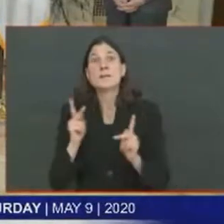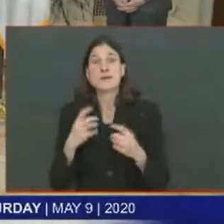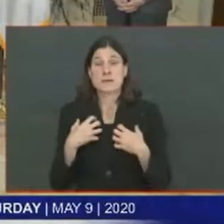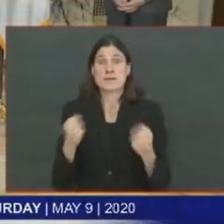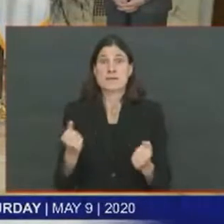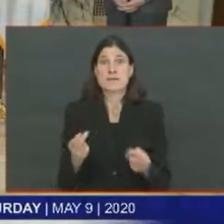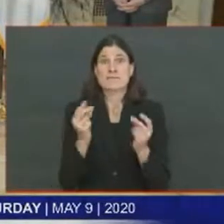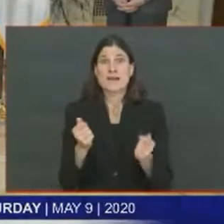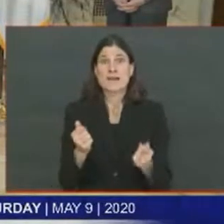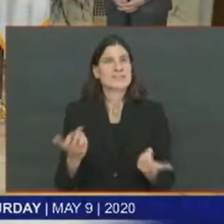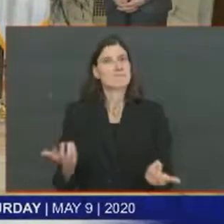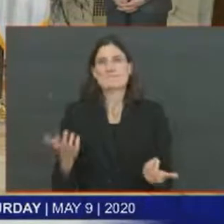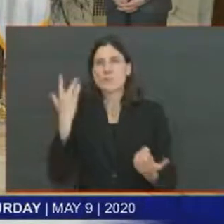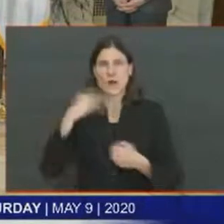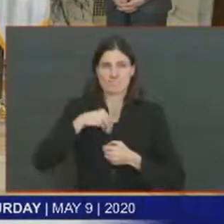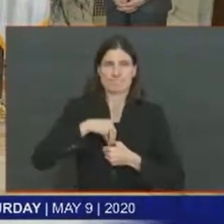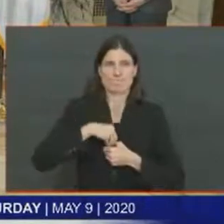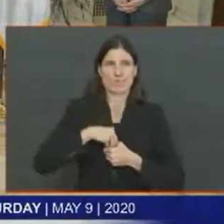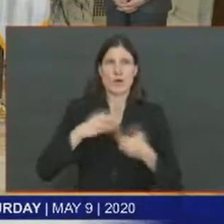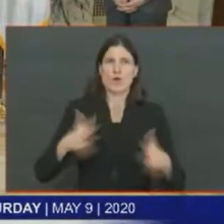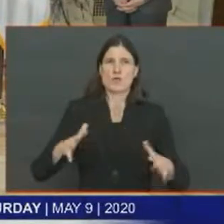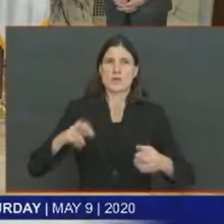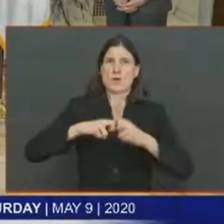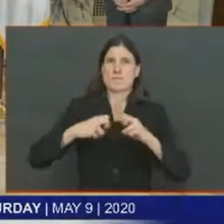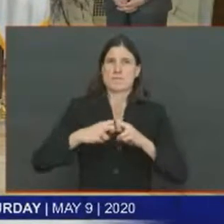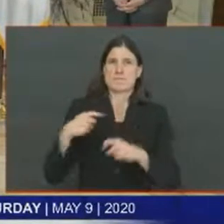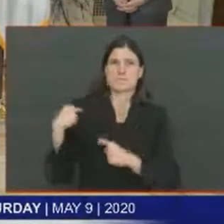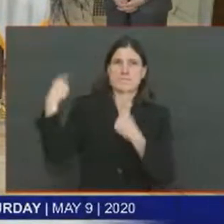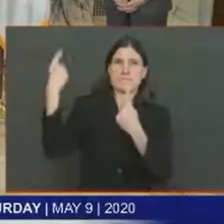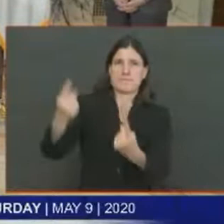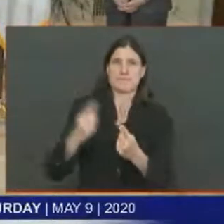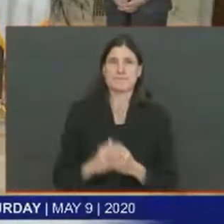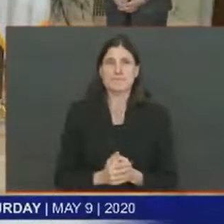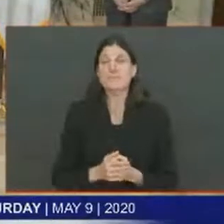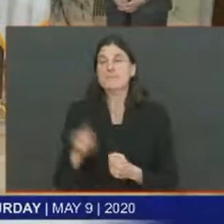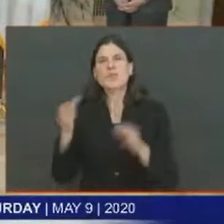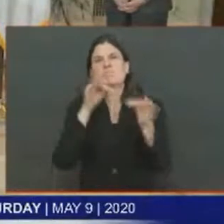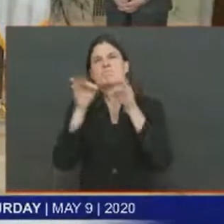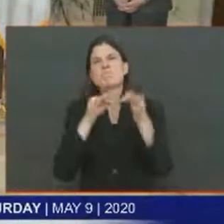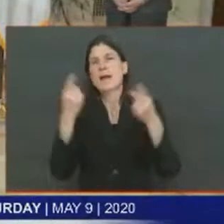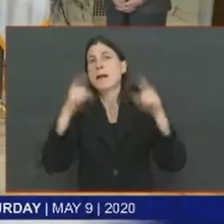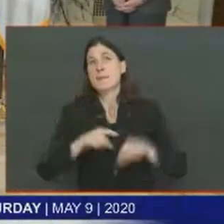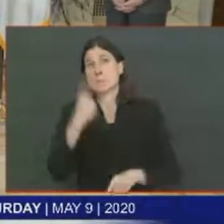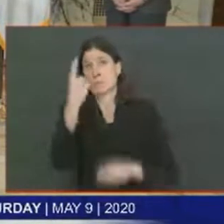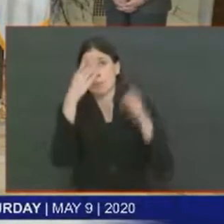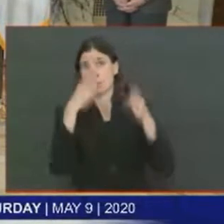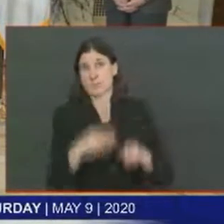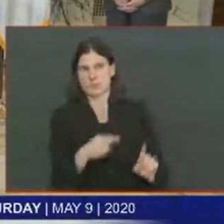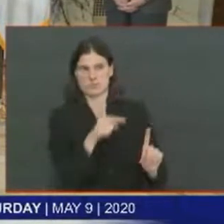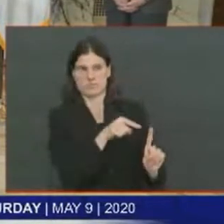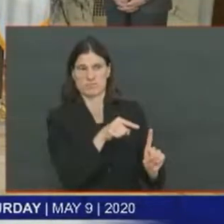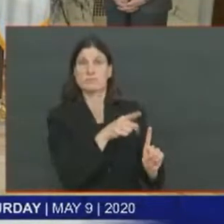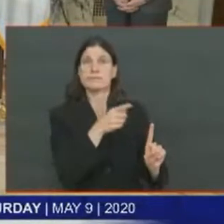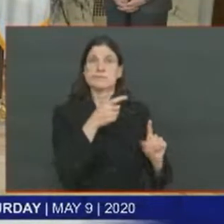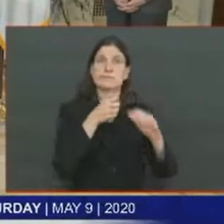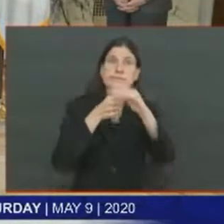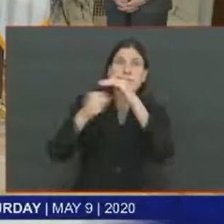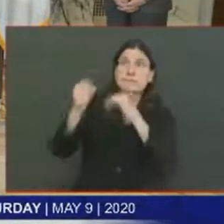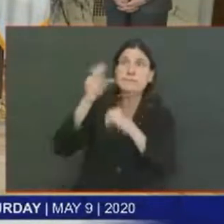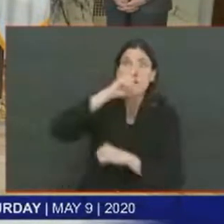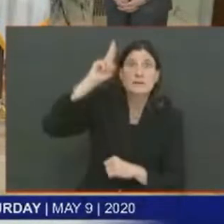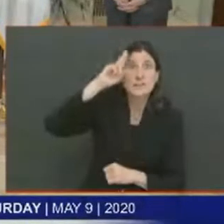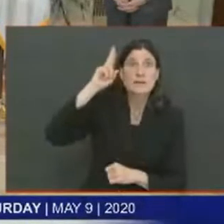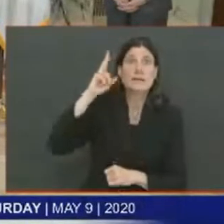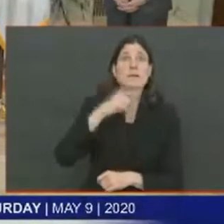first case in Rhode Island did get hospitalized, was in the ICU,